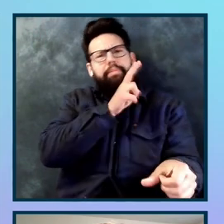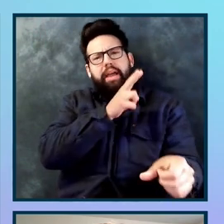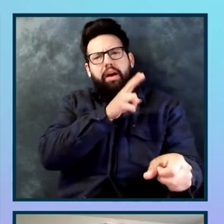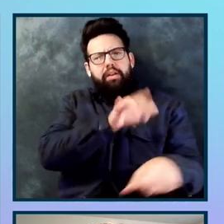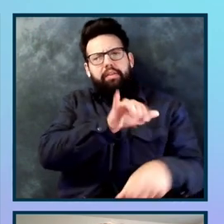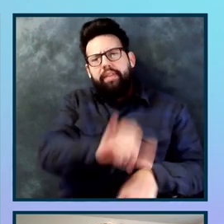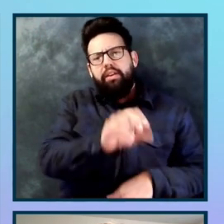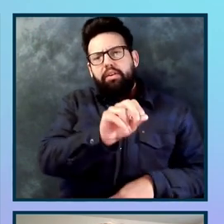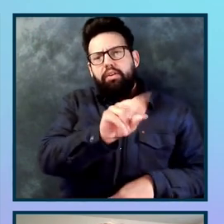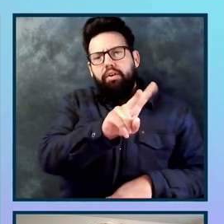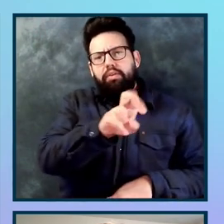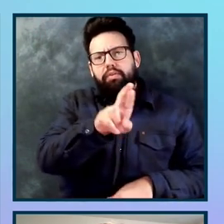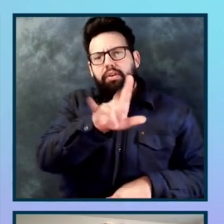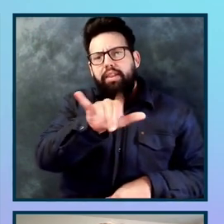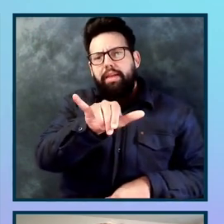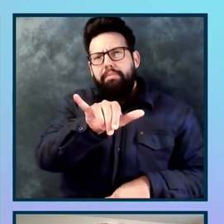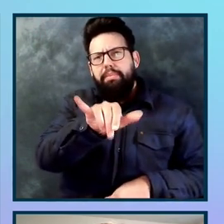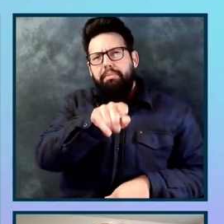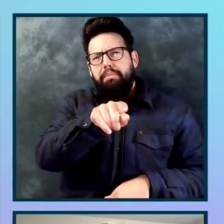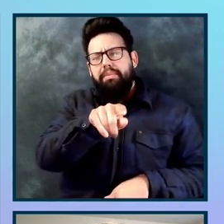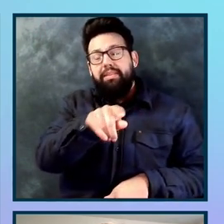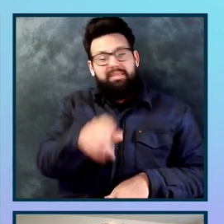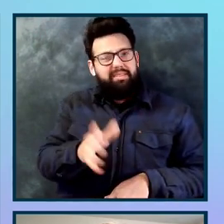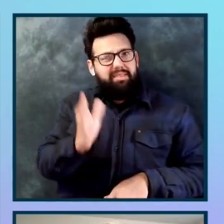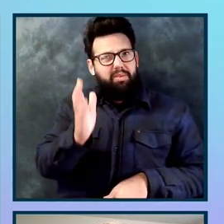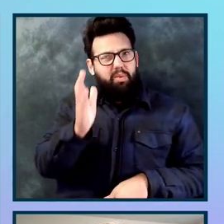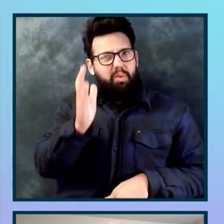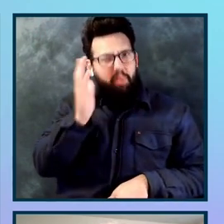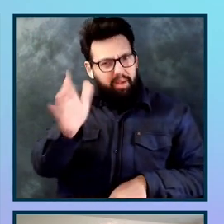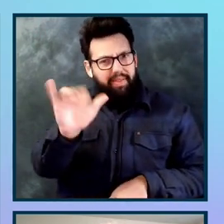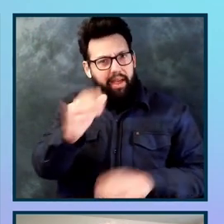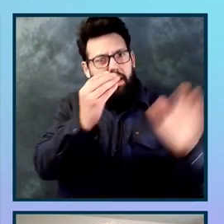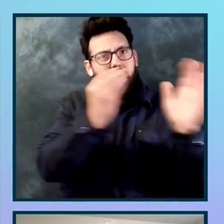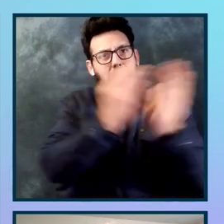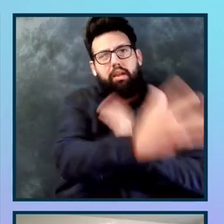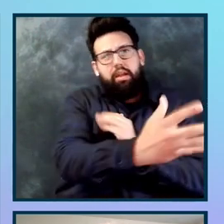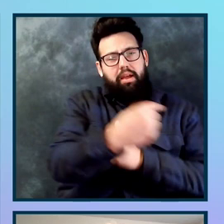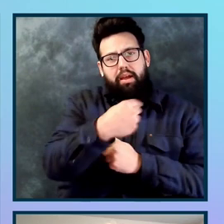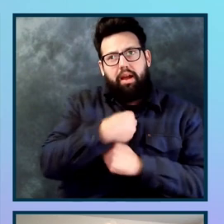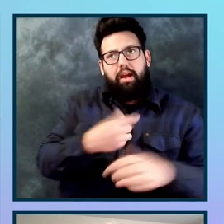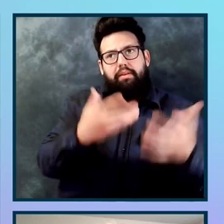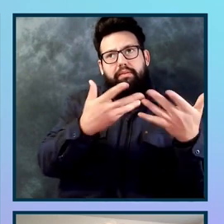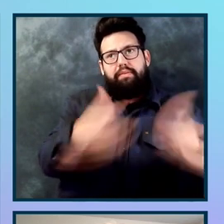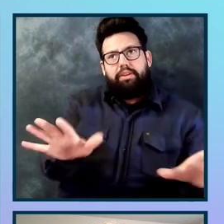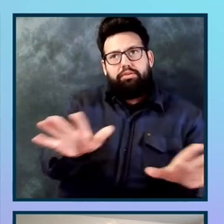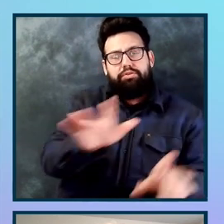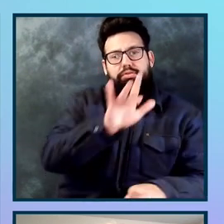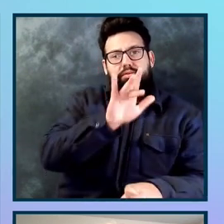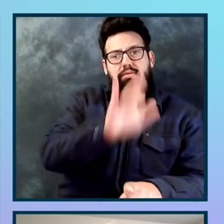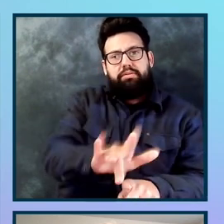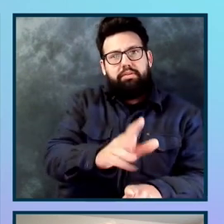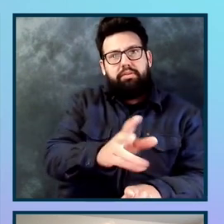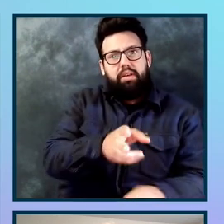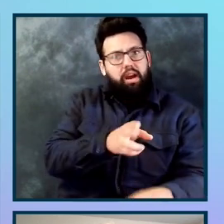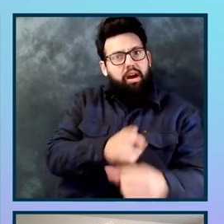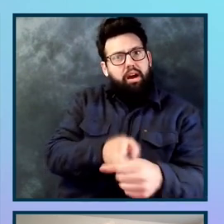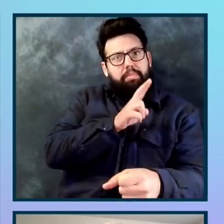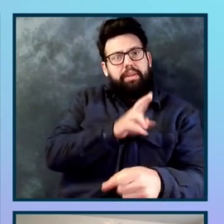they may know that I've opted out, right? I've hit something, I've taken an action. And so if that action is recorded, even though I've opted